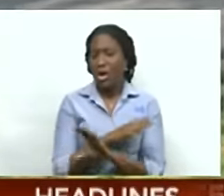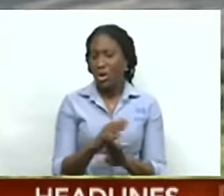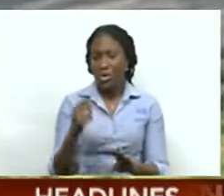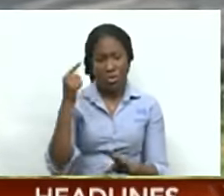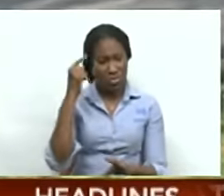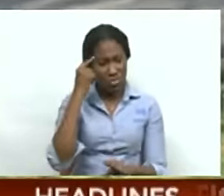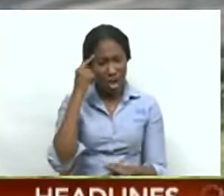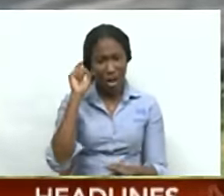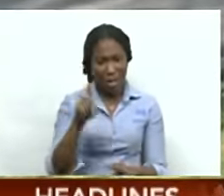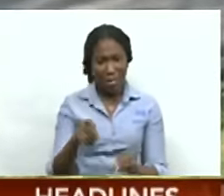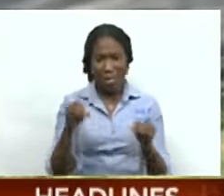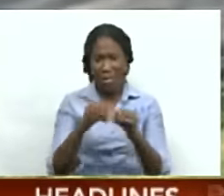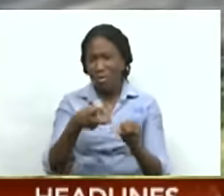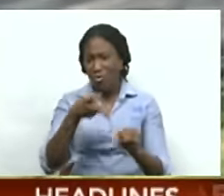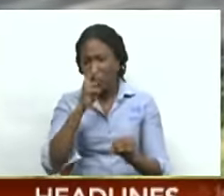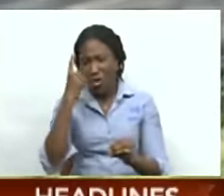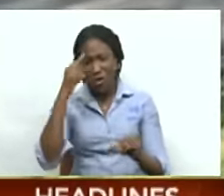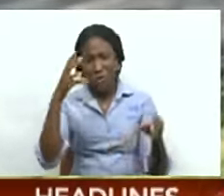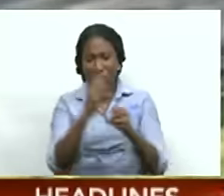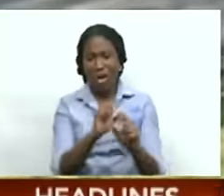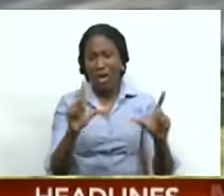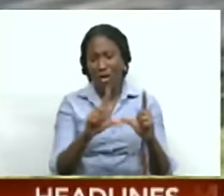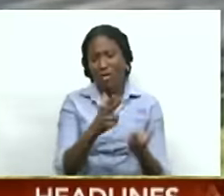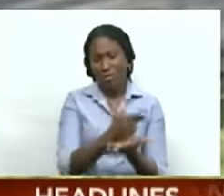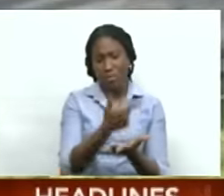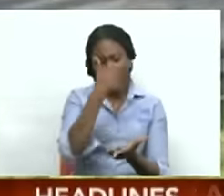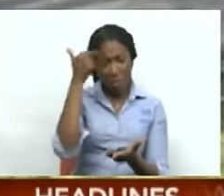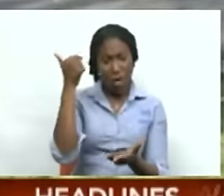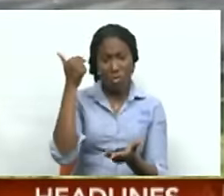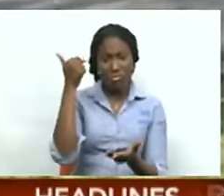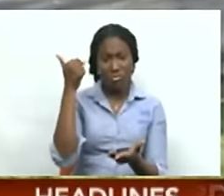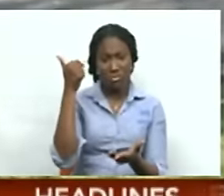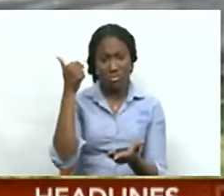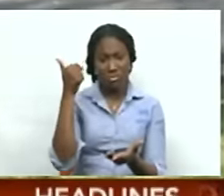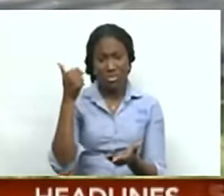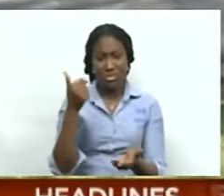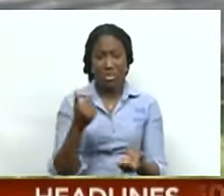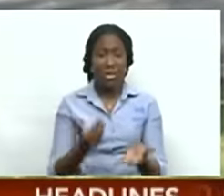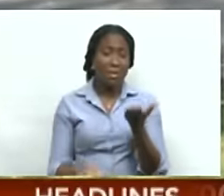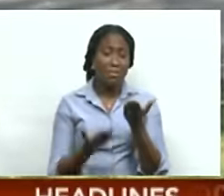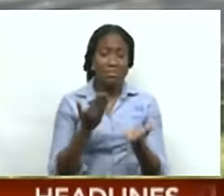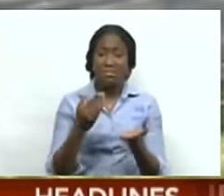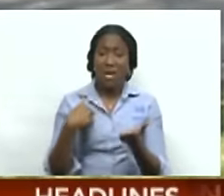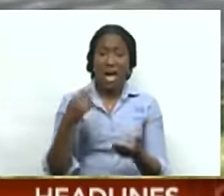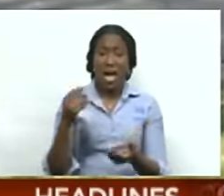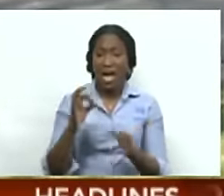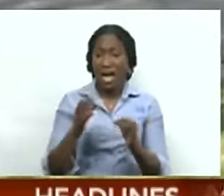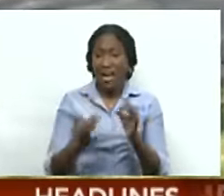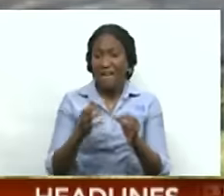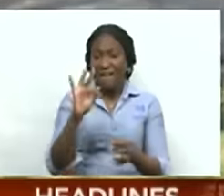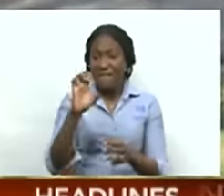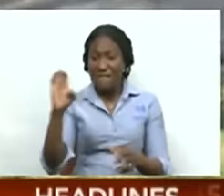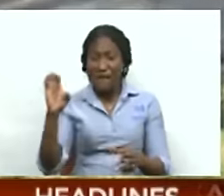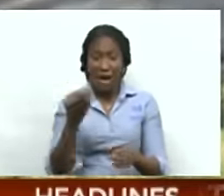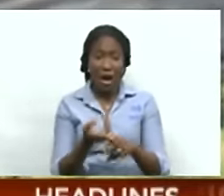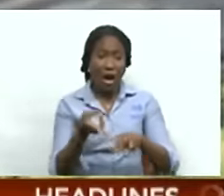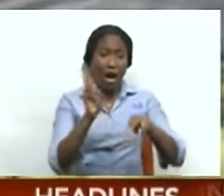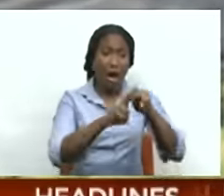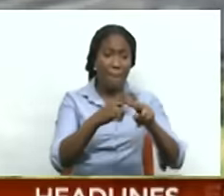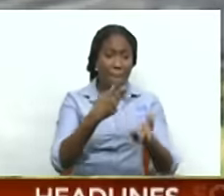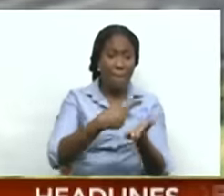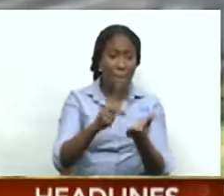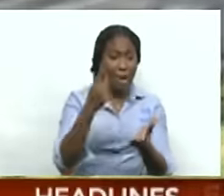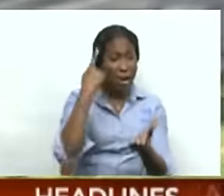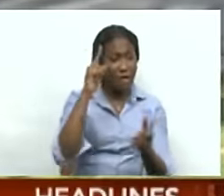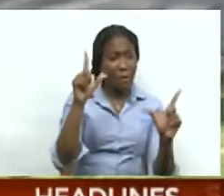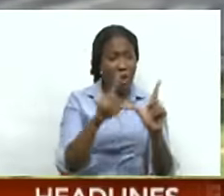that you may not be able to afford it anymore, right? For people who already have it.